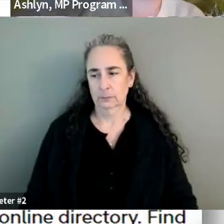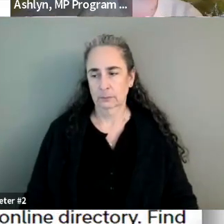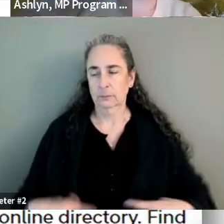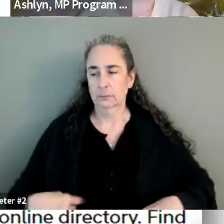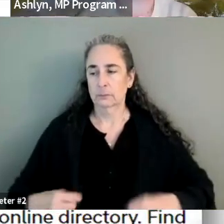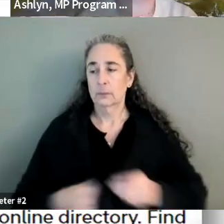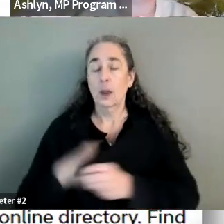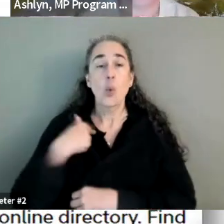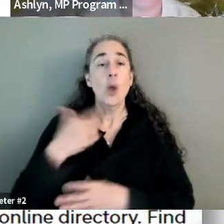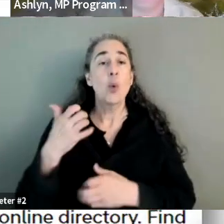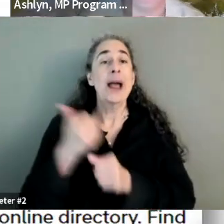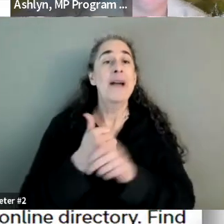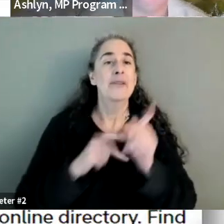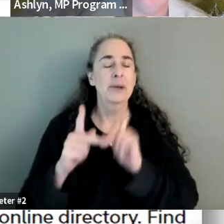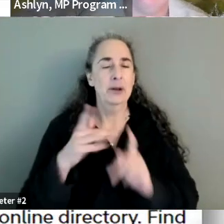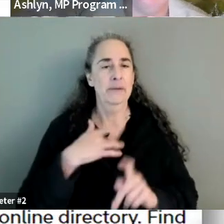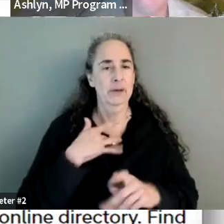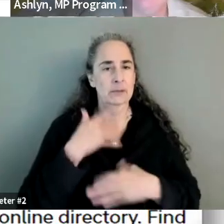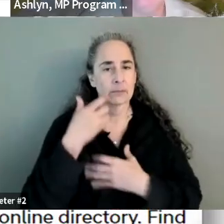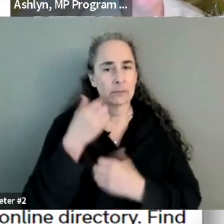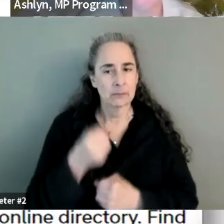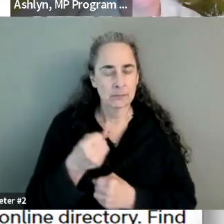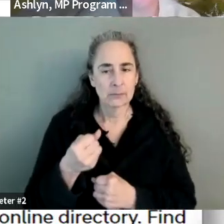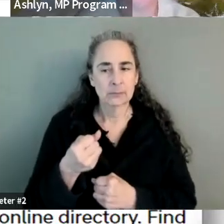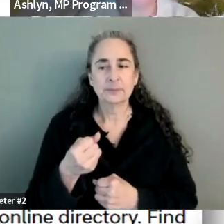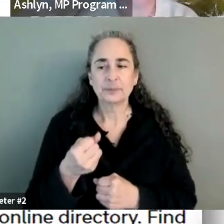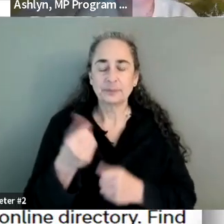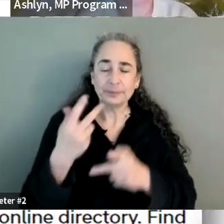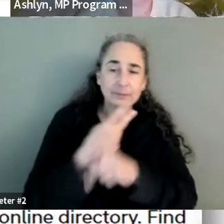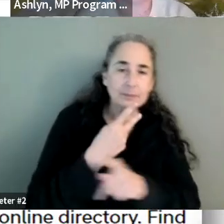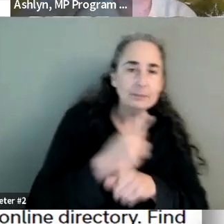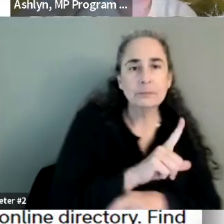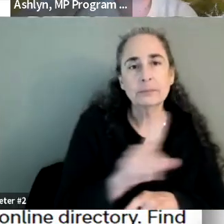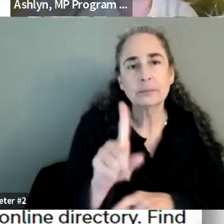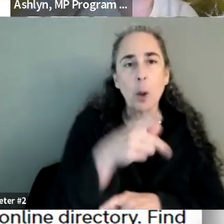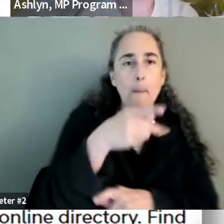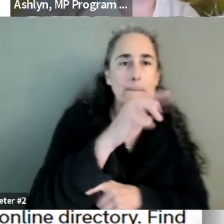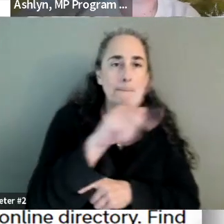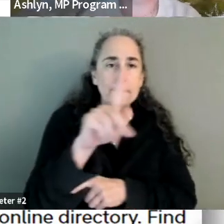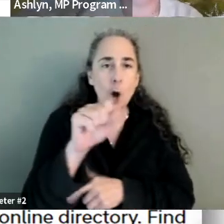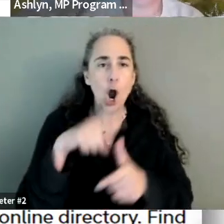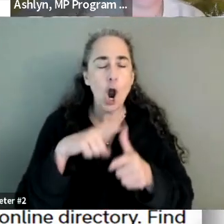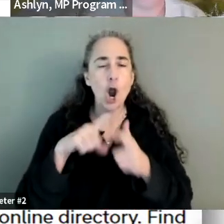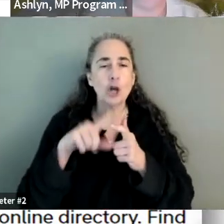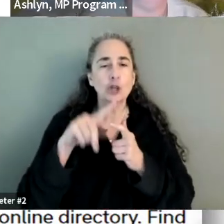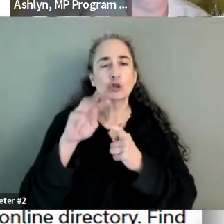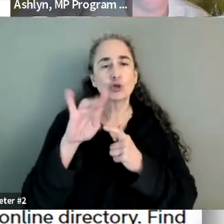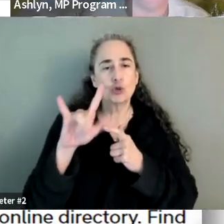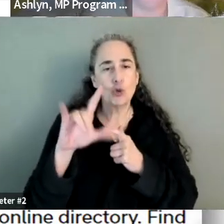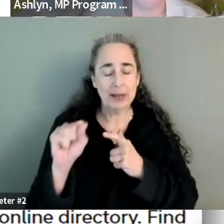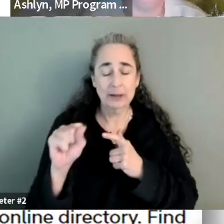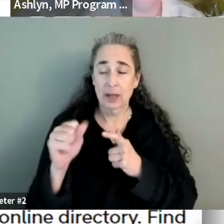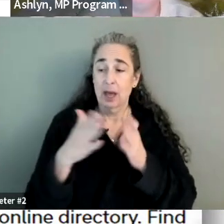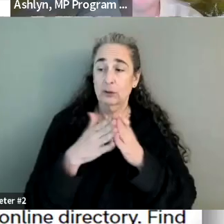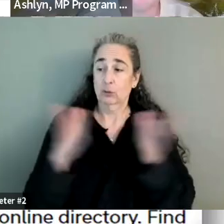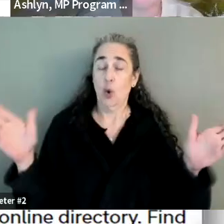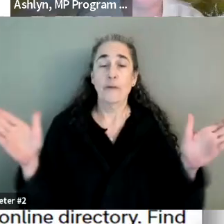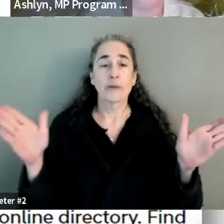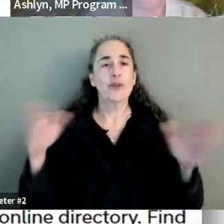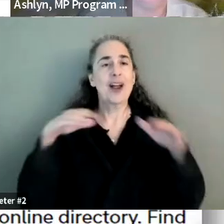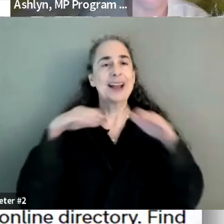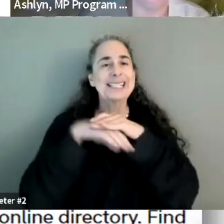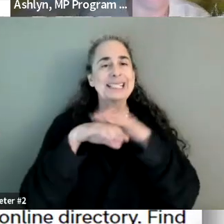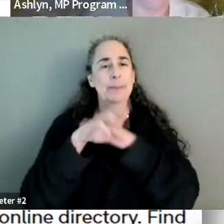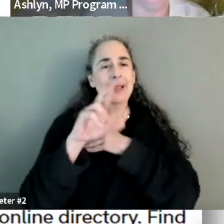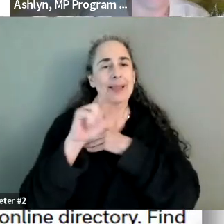And we want everyone to feel confident navigating our spaces, our parks, our trails. So here's a quick overview of our accessibility